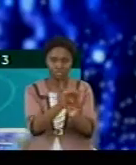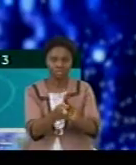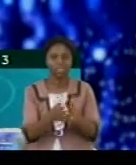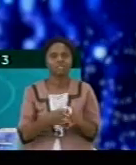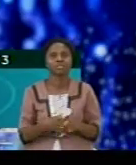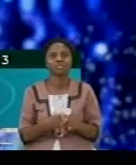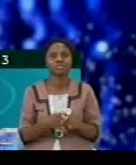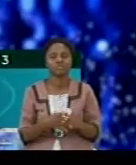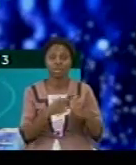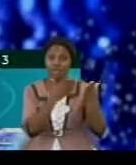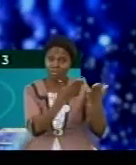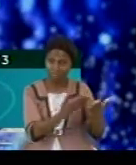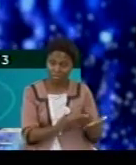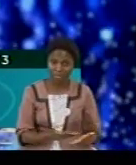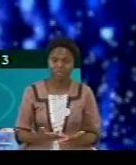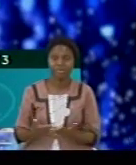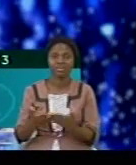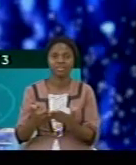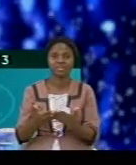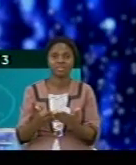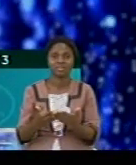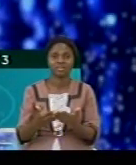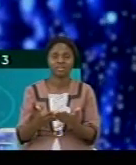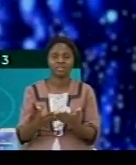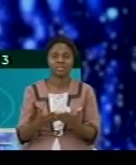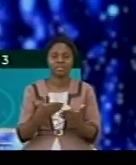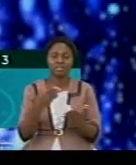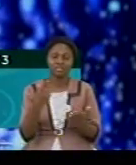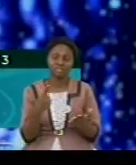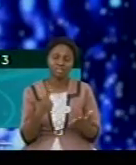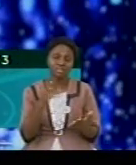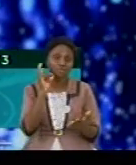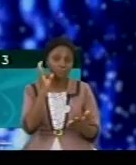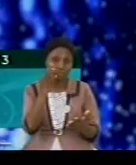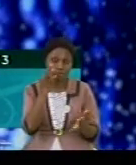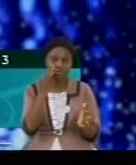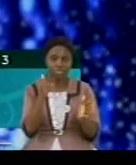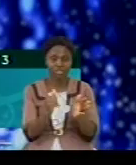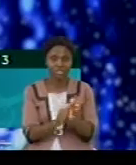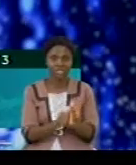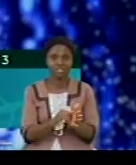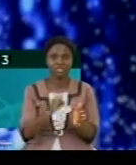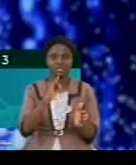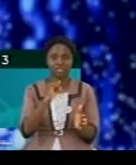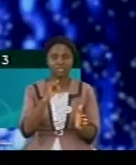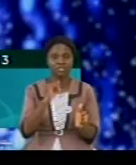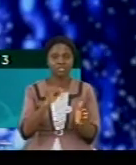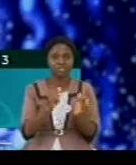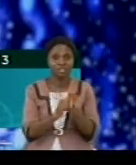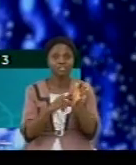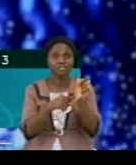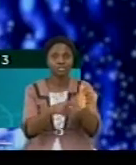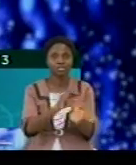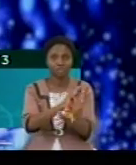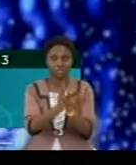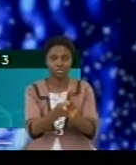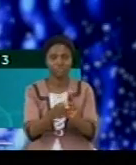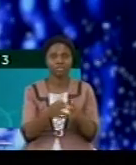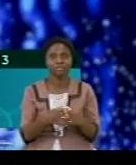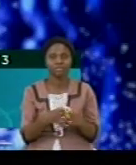Bring forth therefore fruits meet for repentance. Let your life now